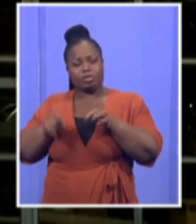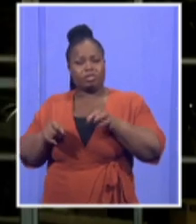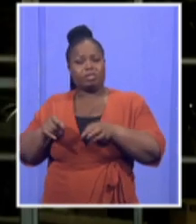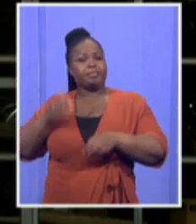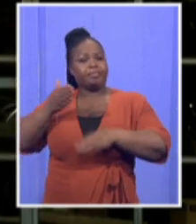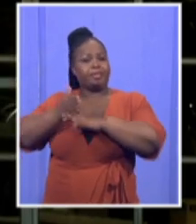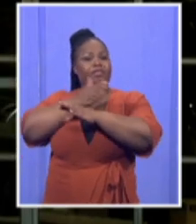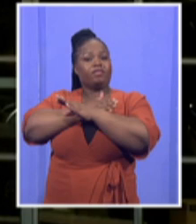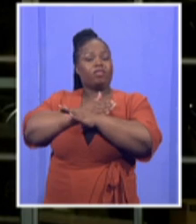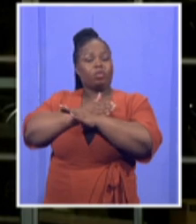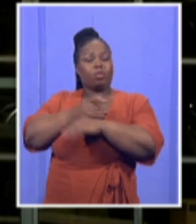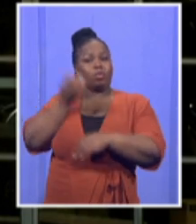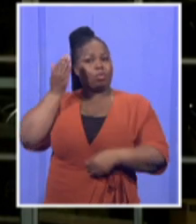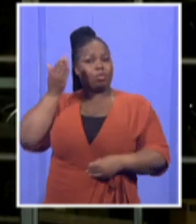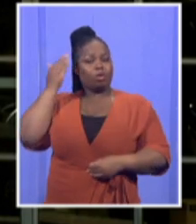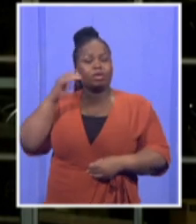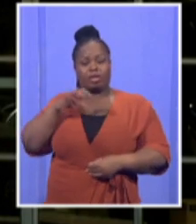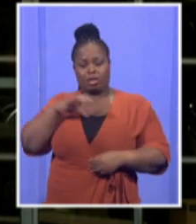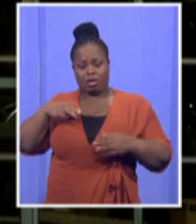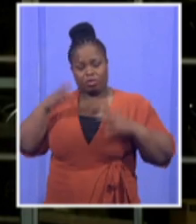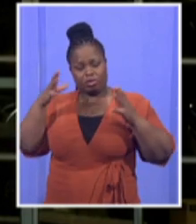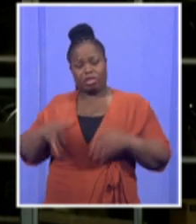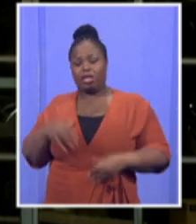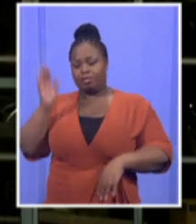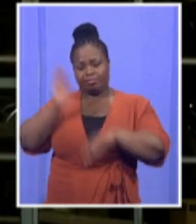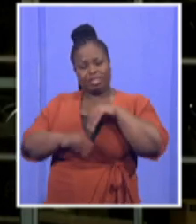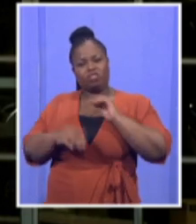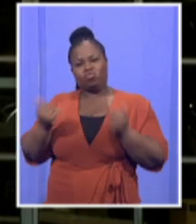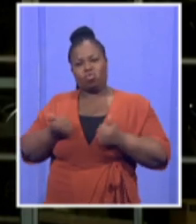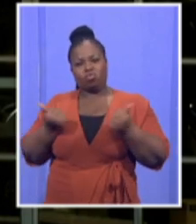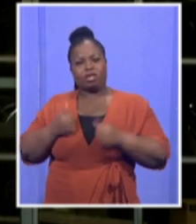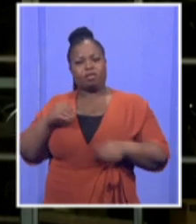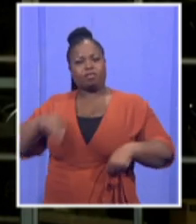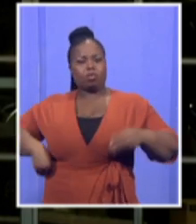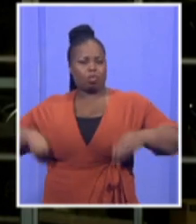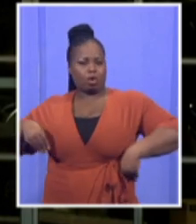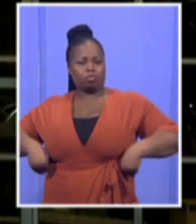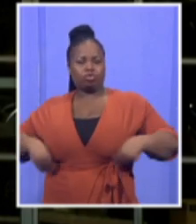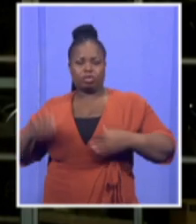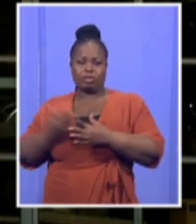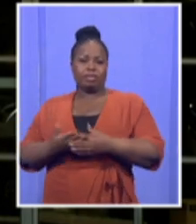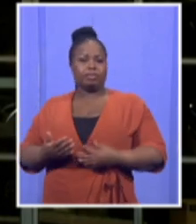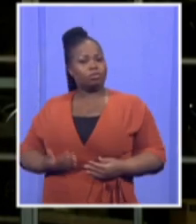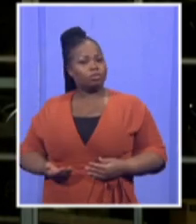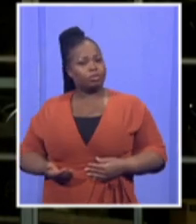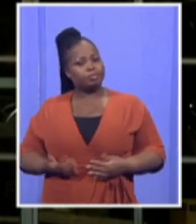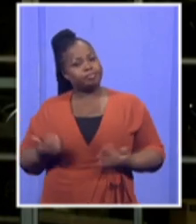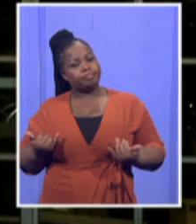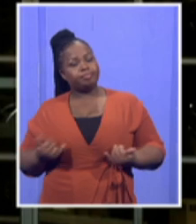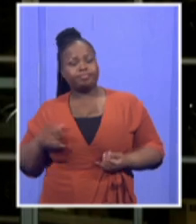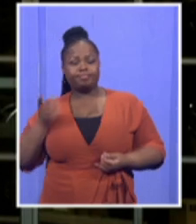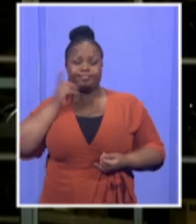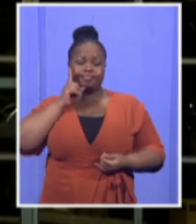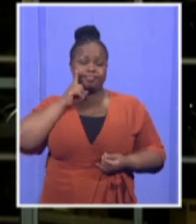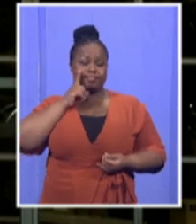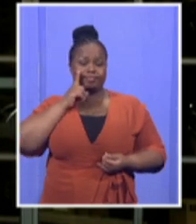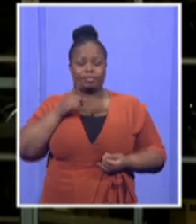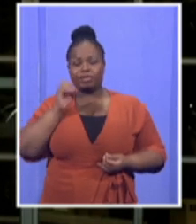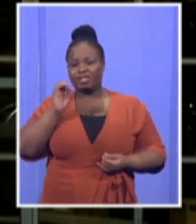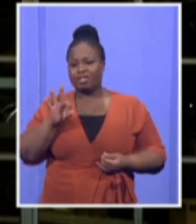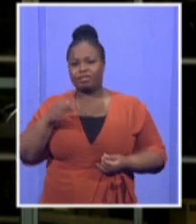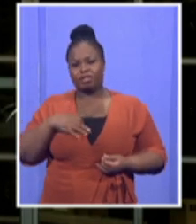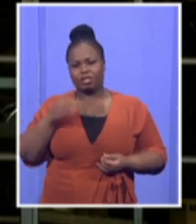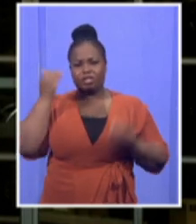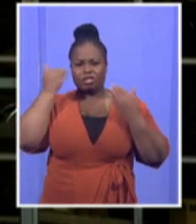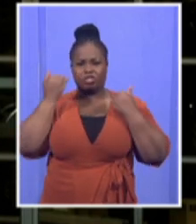also that have also been charged with this corruption charges. So we are going to hear whether the judge is going to